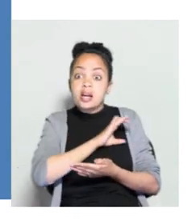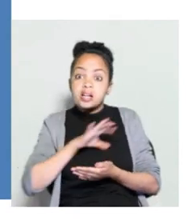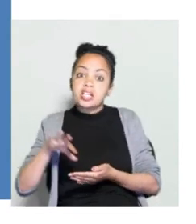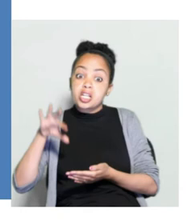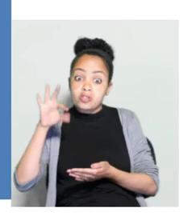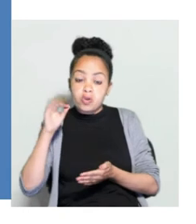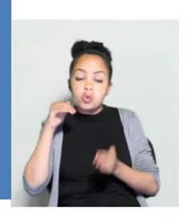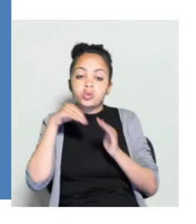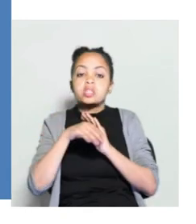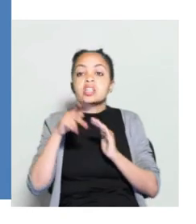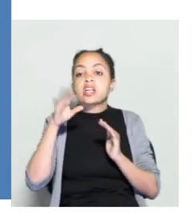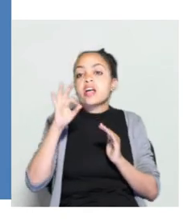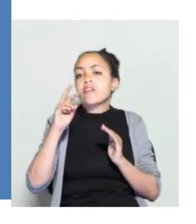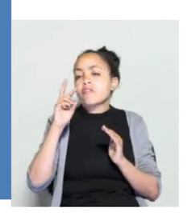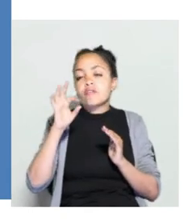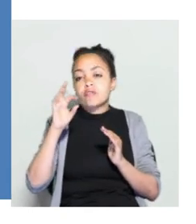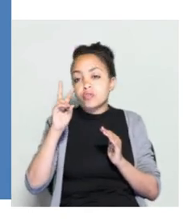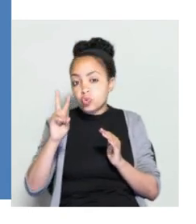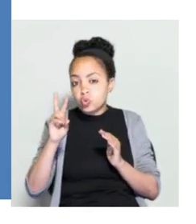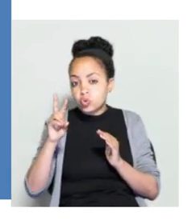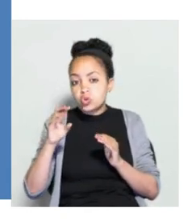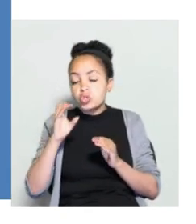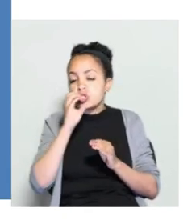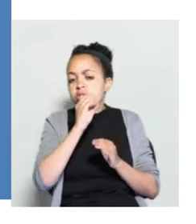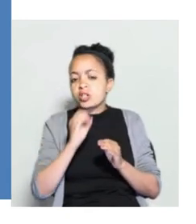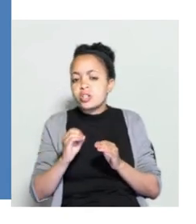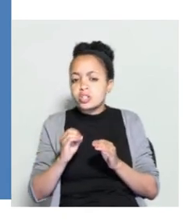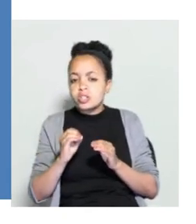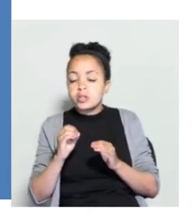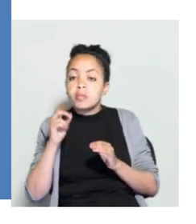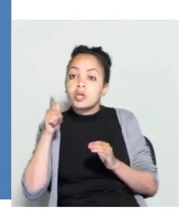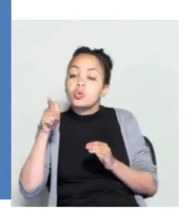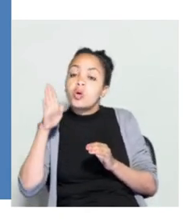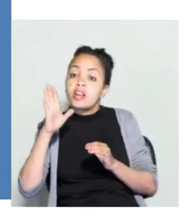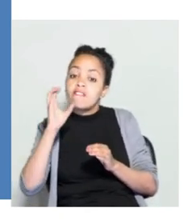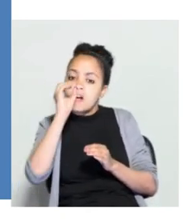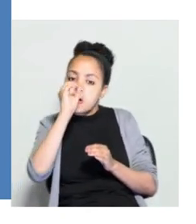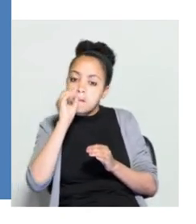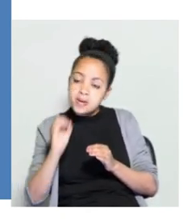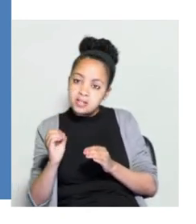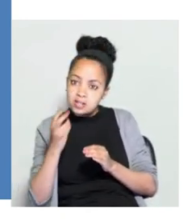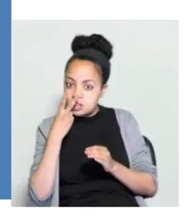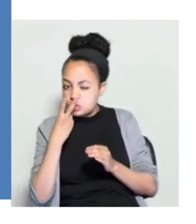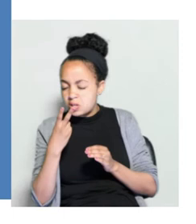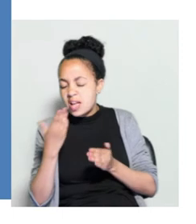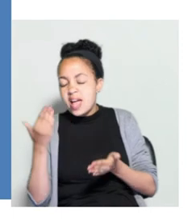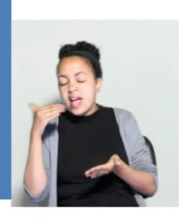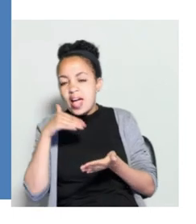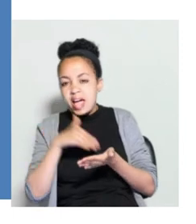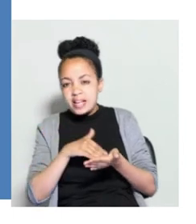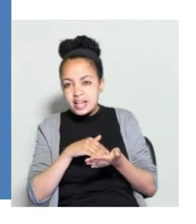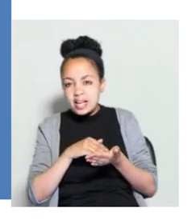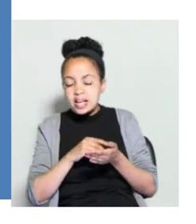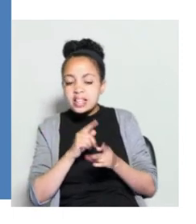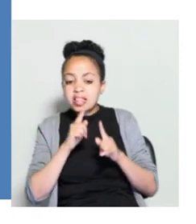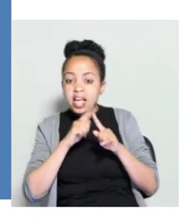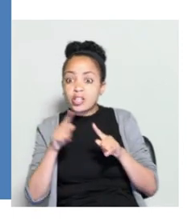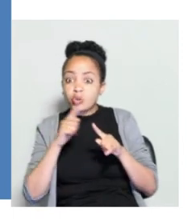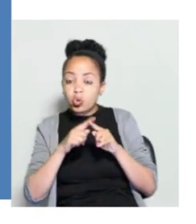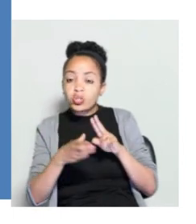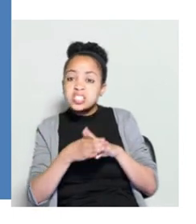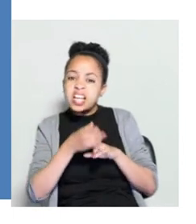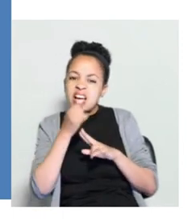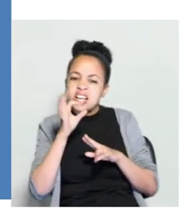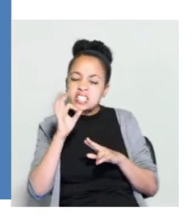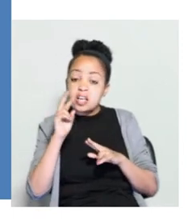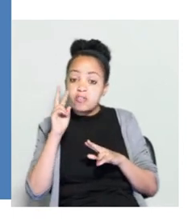F2 generation by 125% by 25%. And again, the heterozygous or